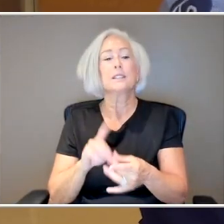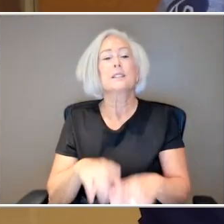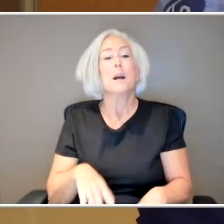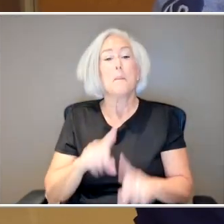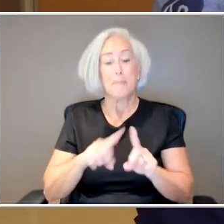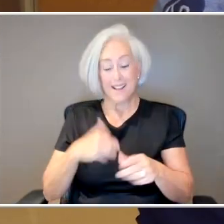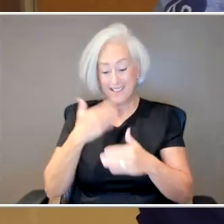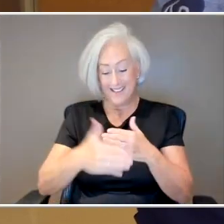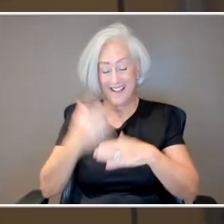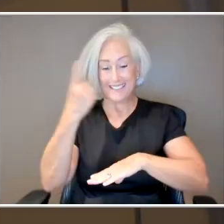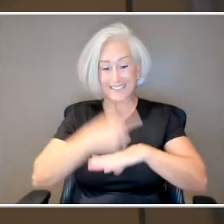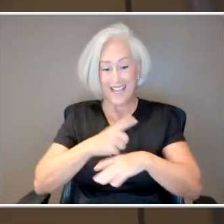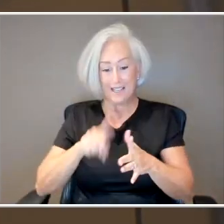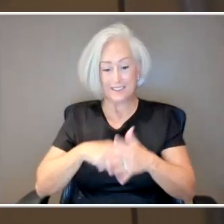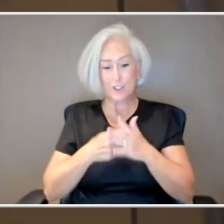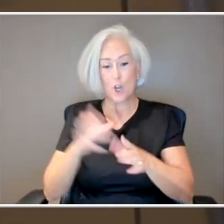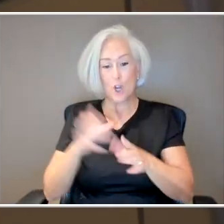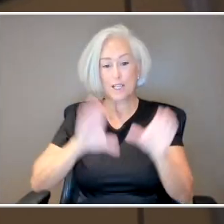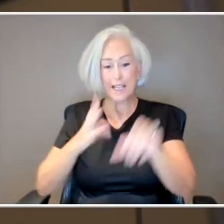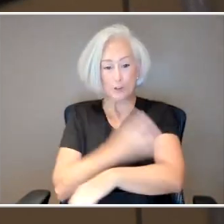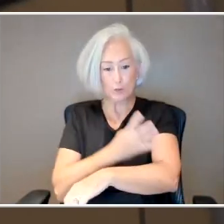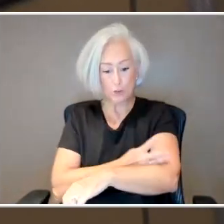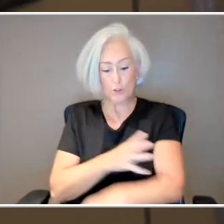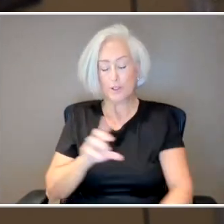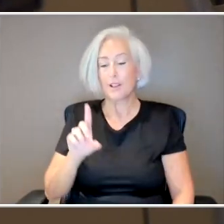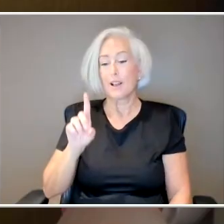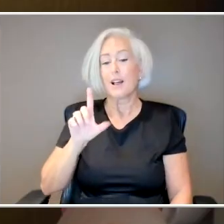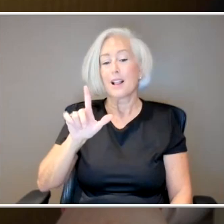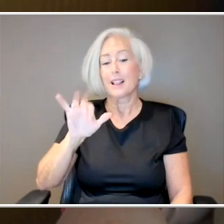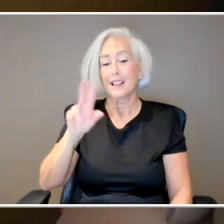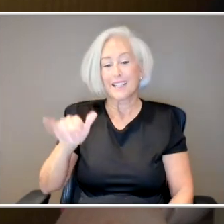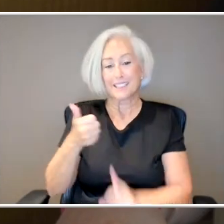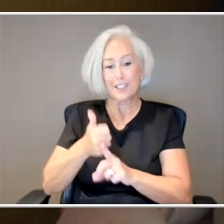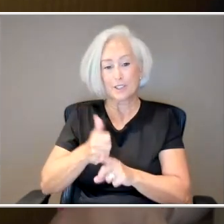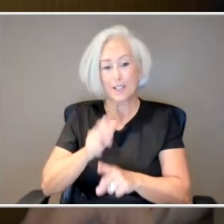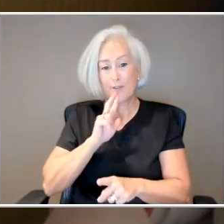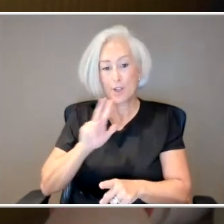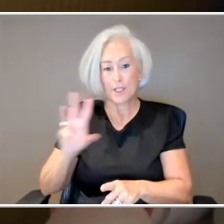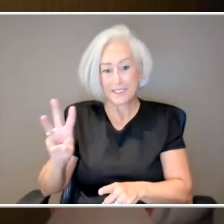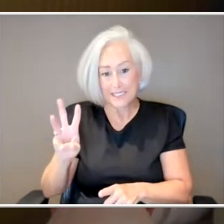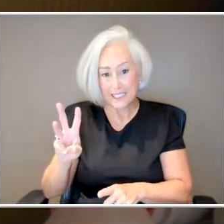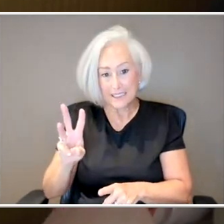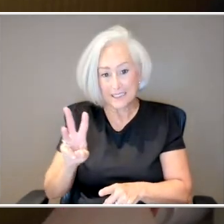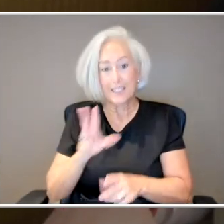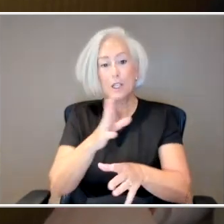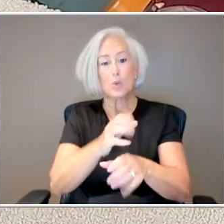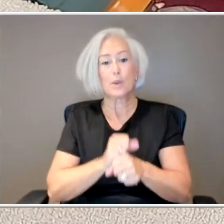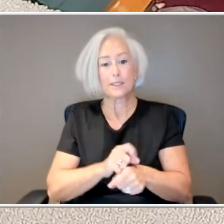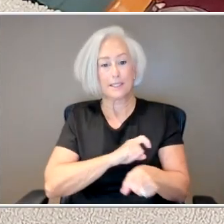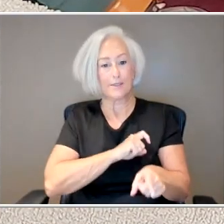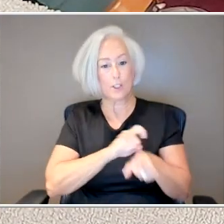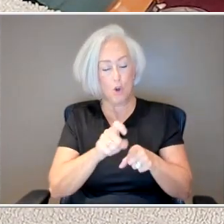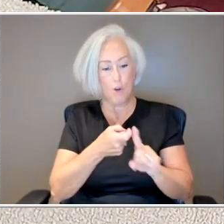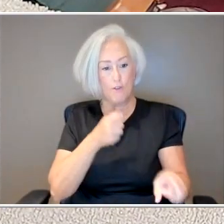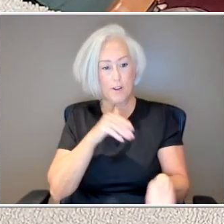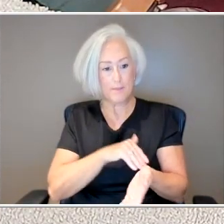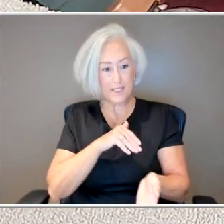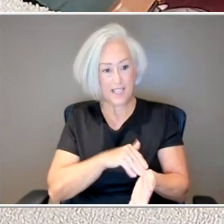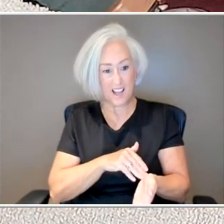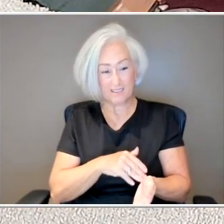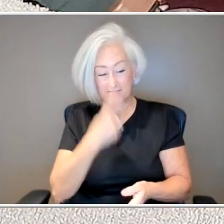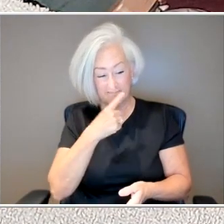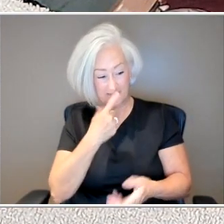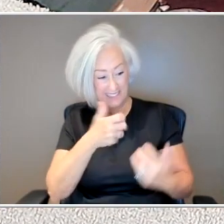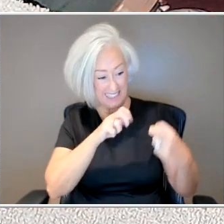just 36, got a call from her doctor. And she was just like, "Are you guys sitting down?" I'm like, "Oh, this is not good." It was cervical